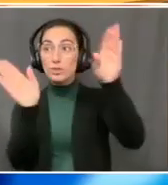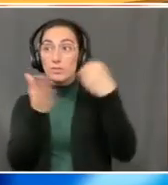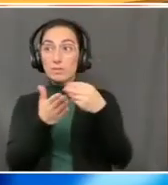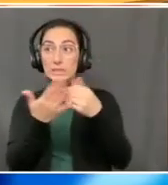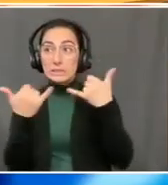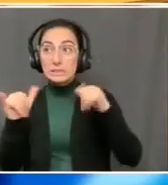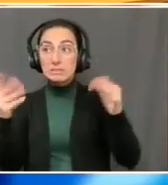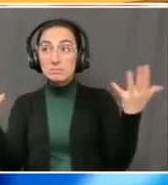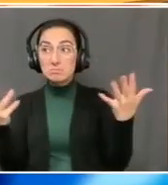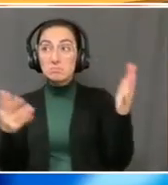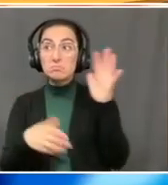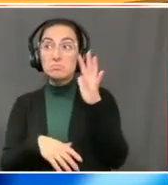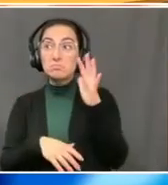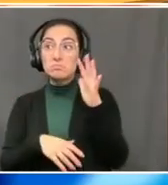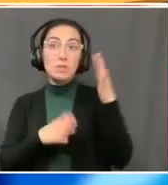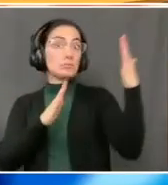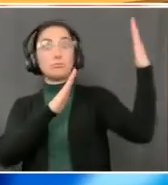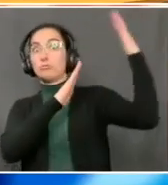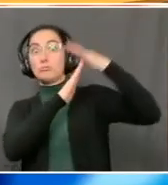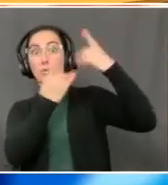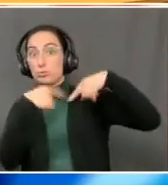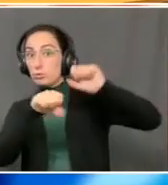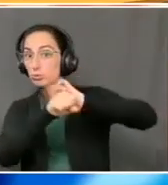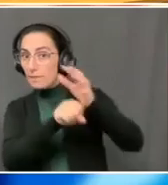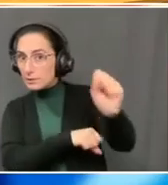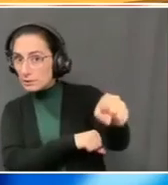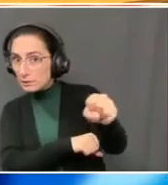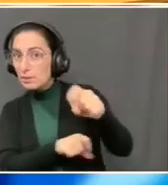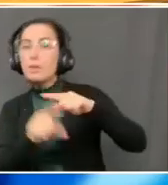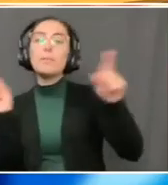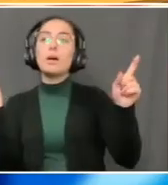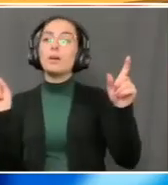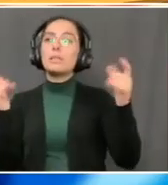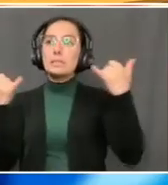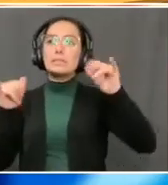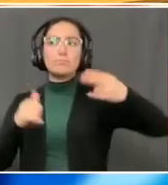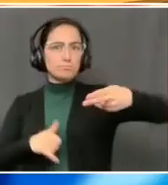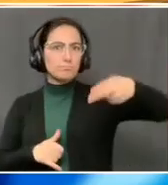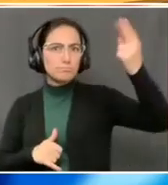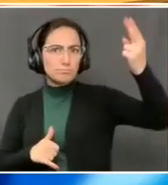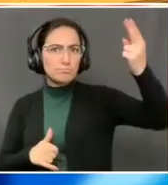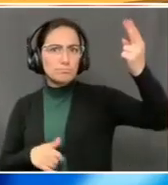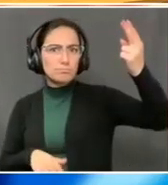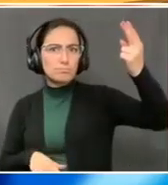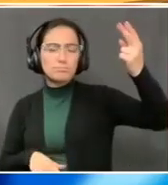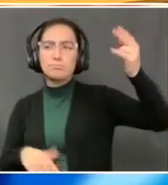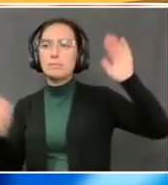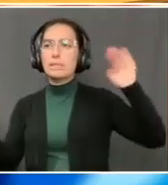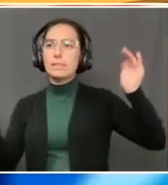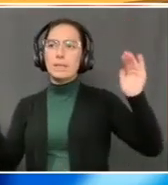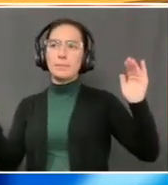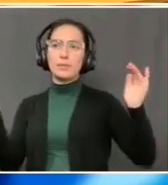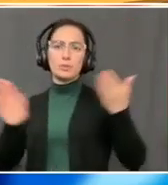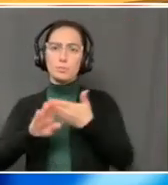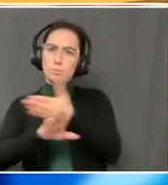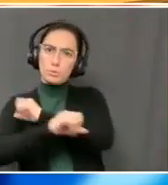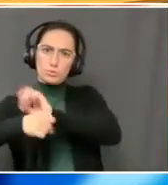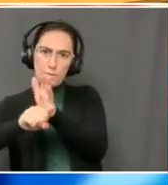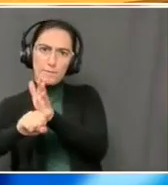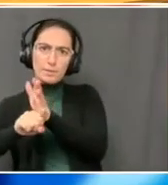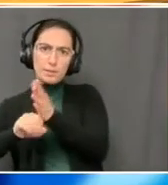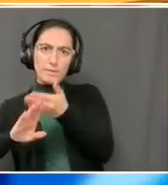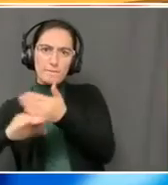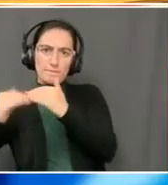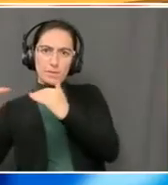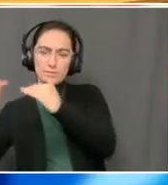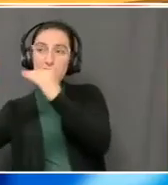course, peaked during the pandemic, but is still quite a bit higher than even the pre-pandemic levels. And largely it is